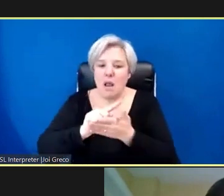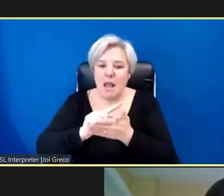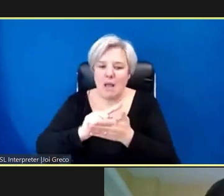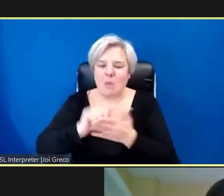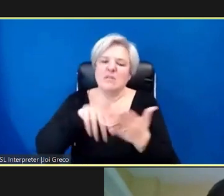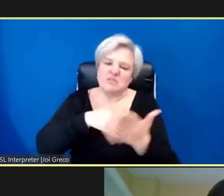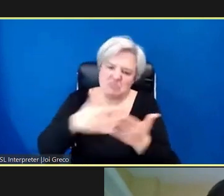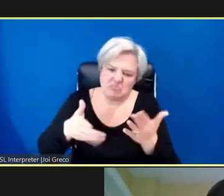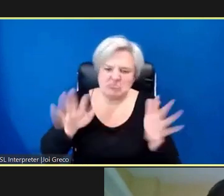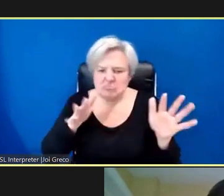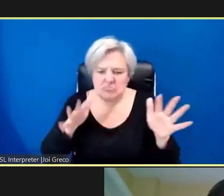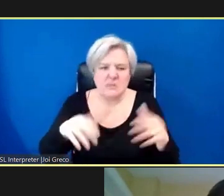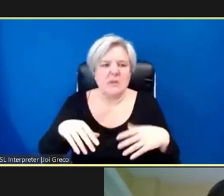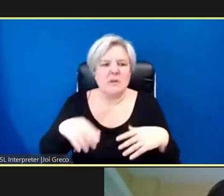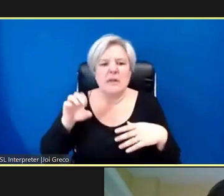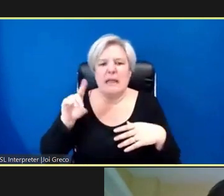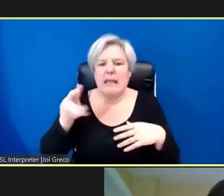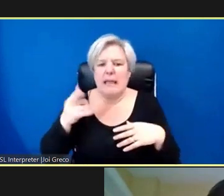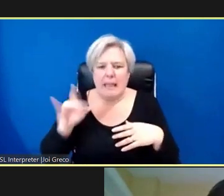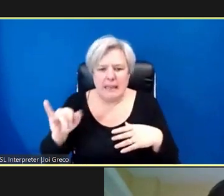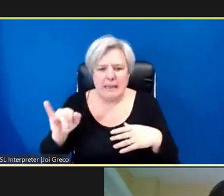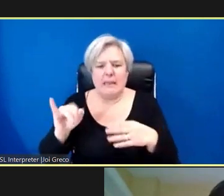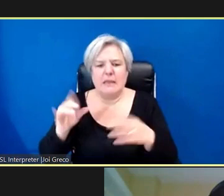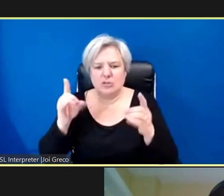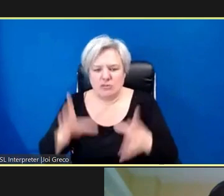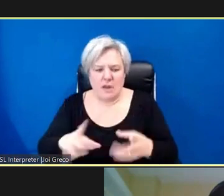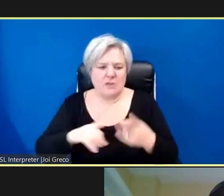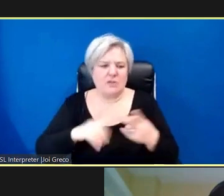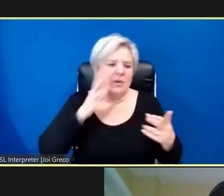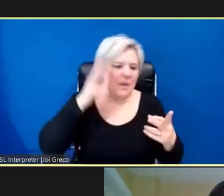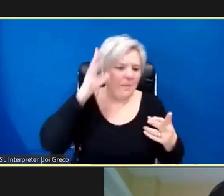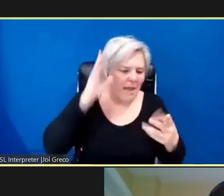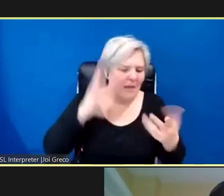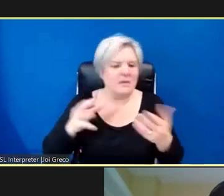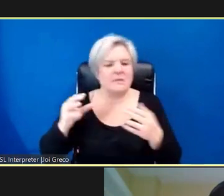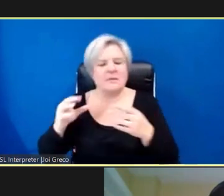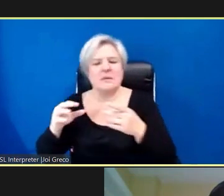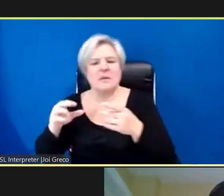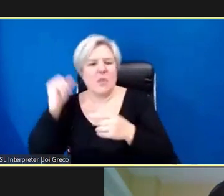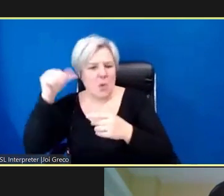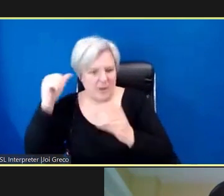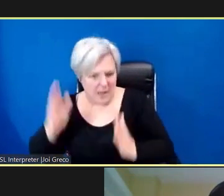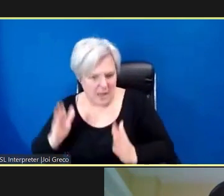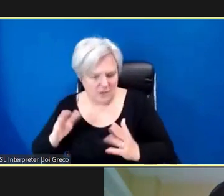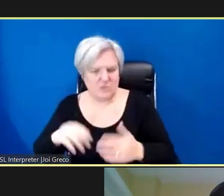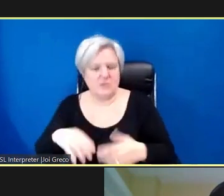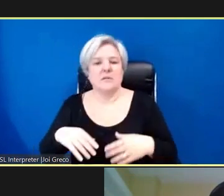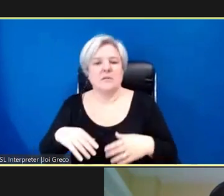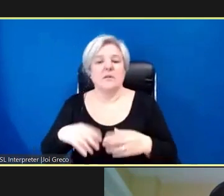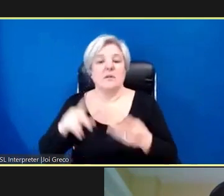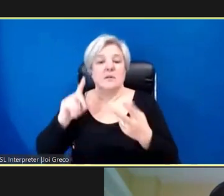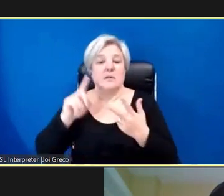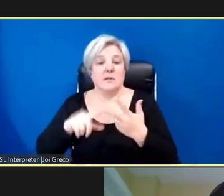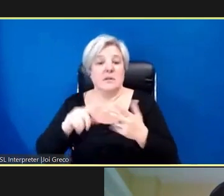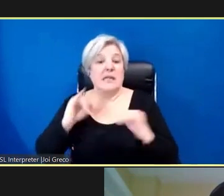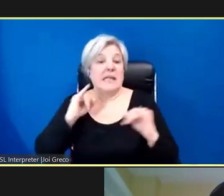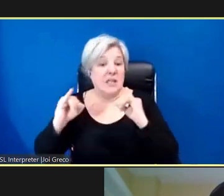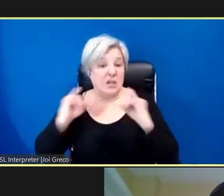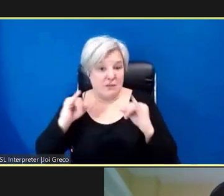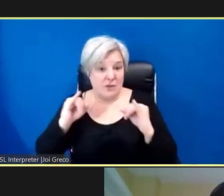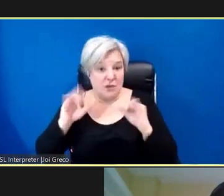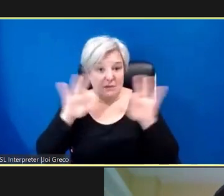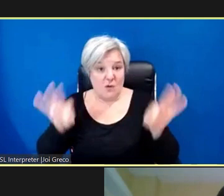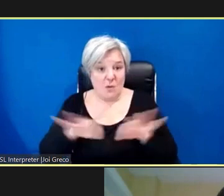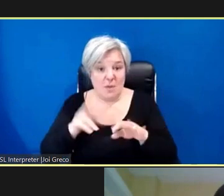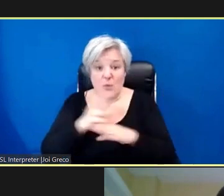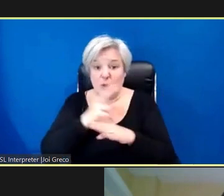schedule, which includes the EHDI director, the parent, the pediatrician, and the audiologist. 3, interview format